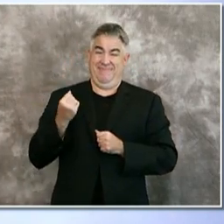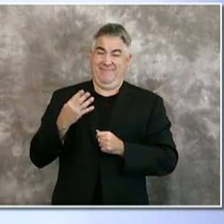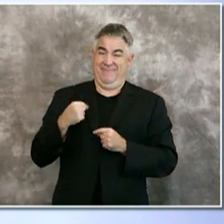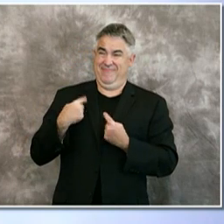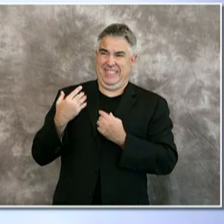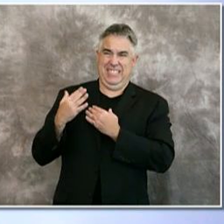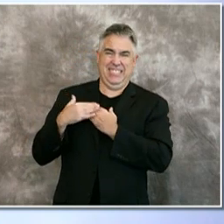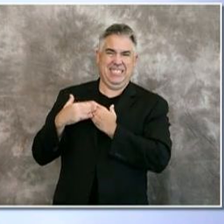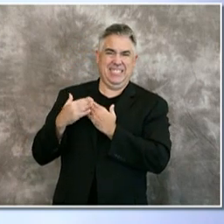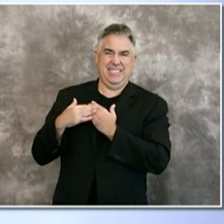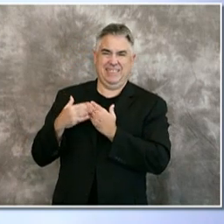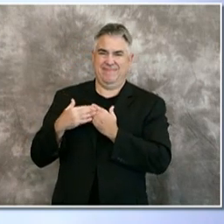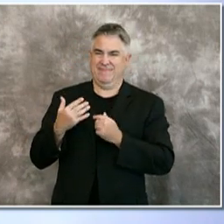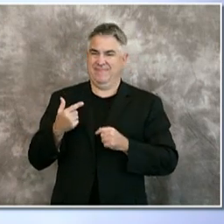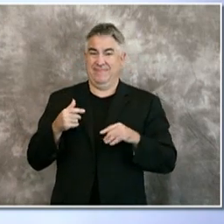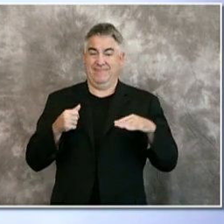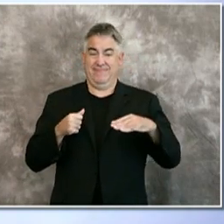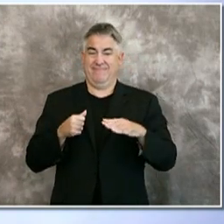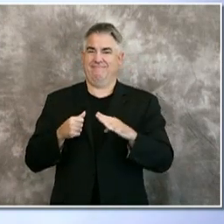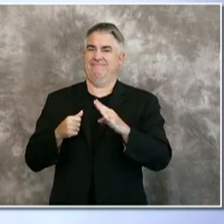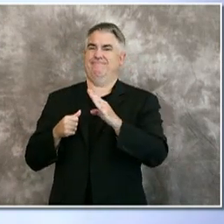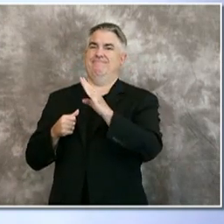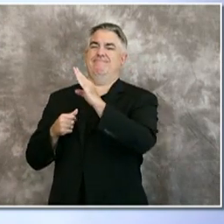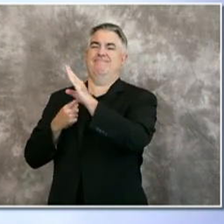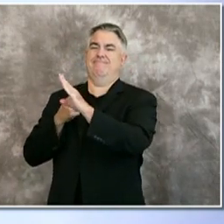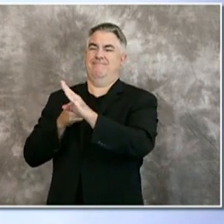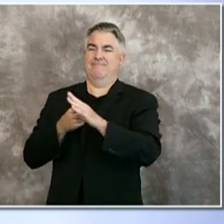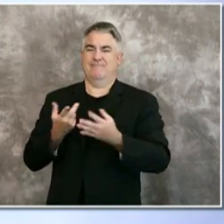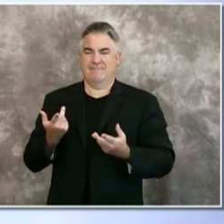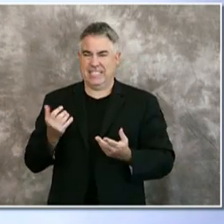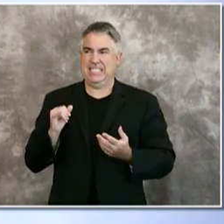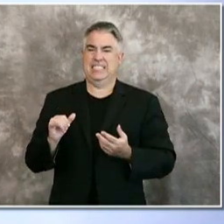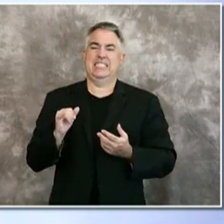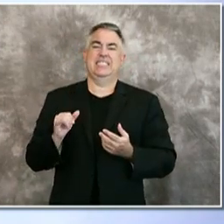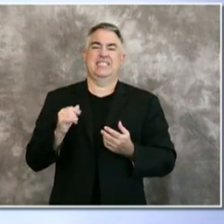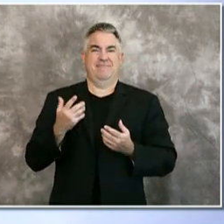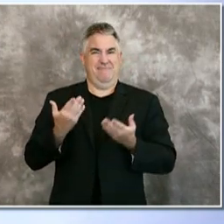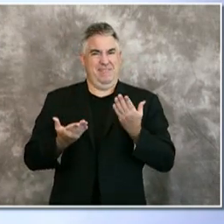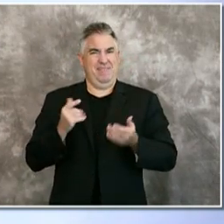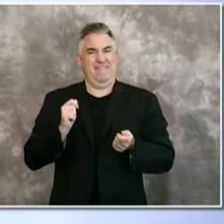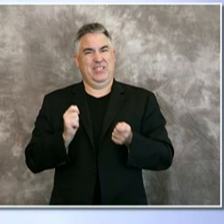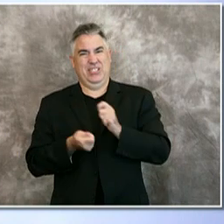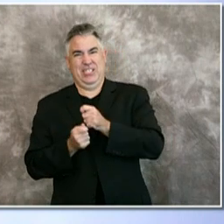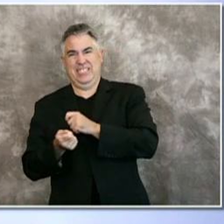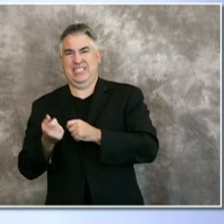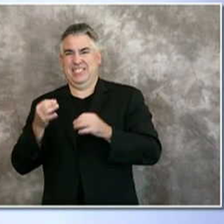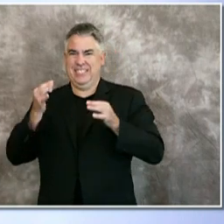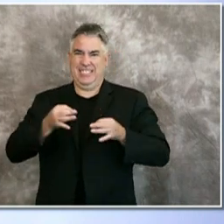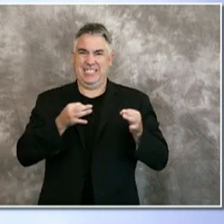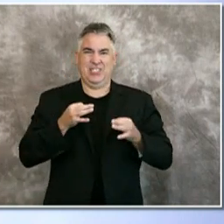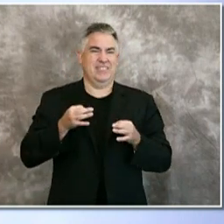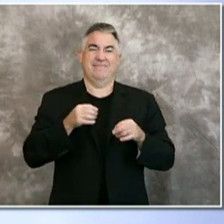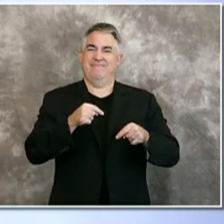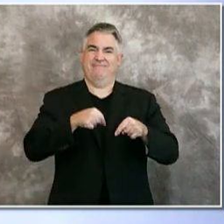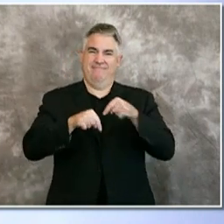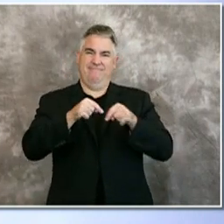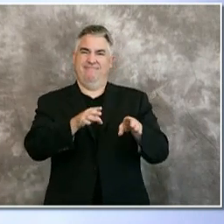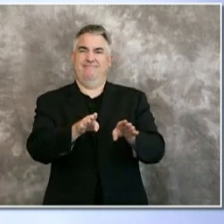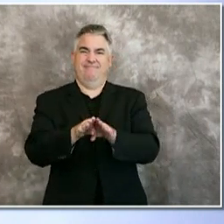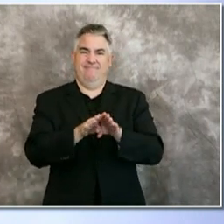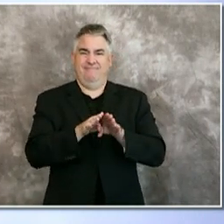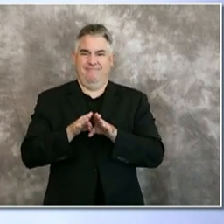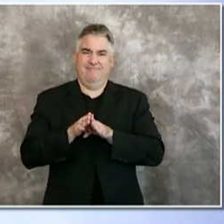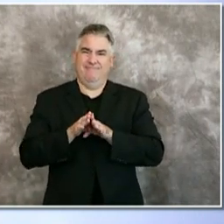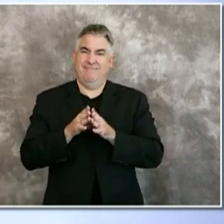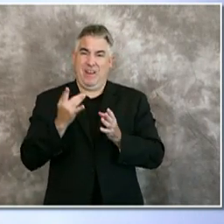in a good direction, and give us the ability to make adjustments in terms of turning the dial to try and get them under control. I would